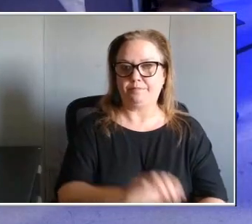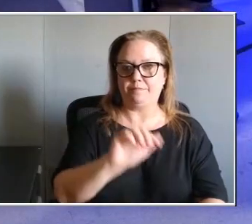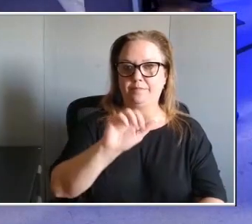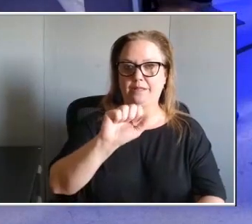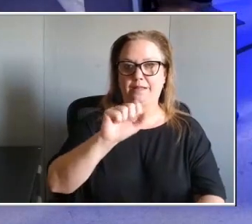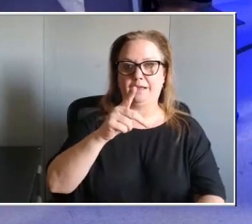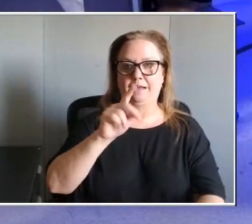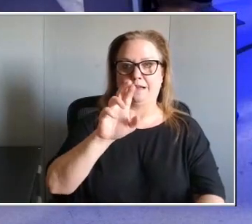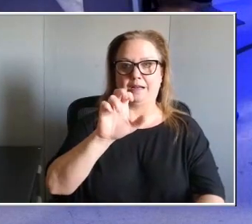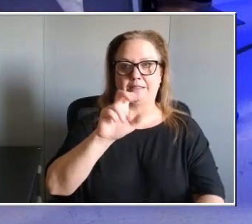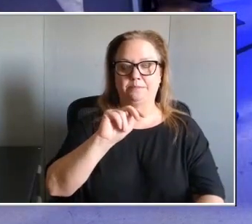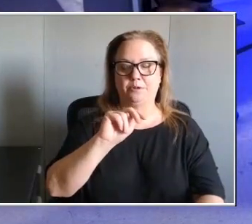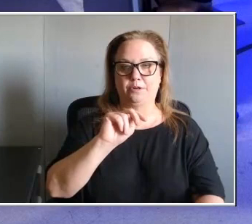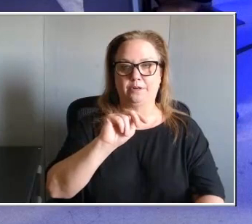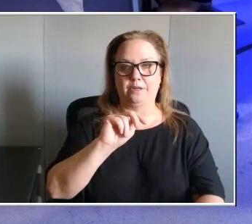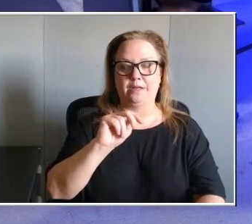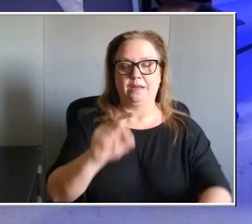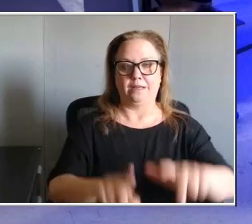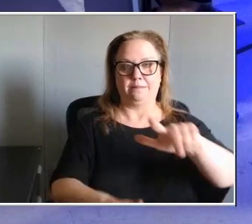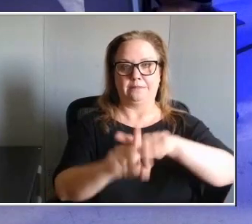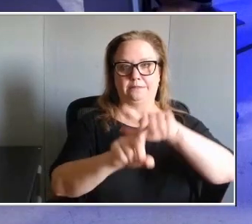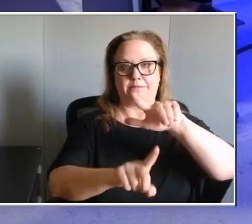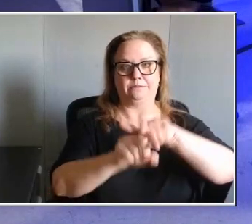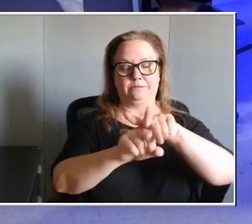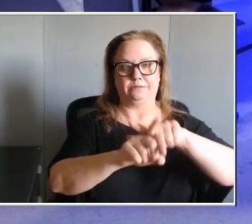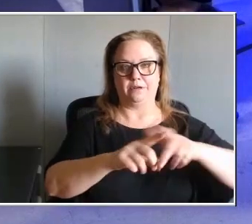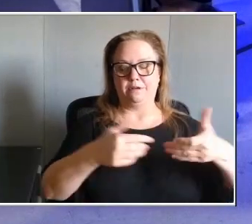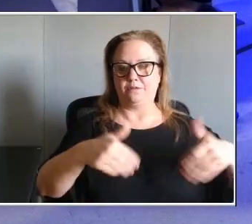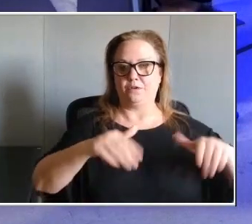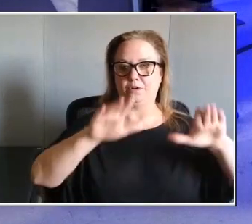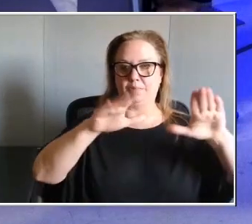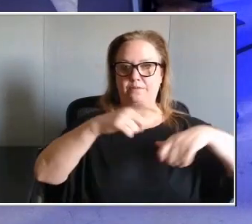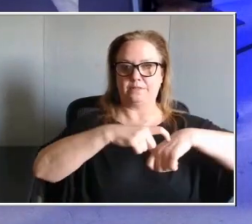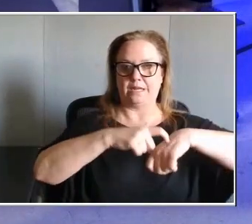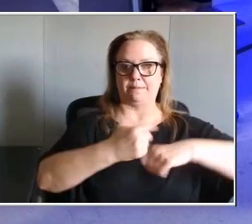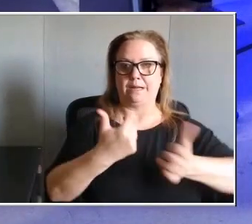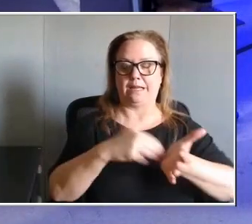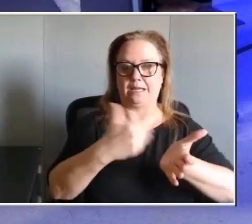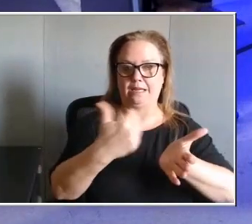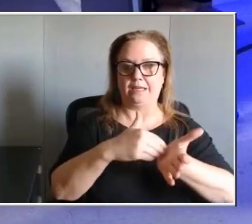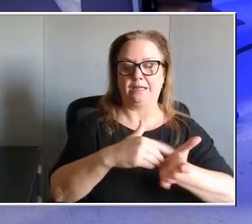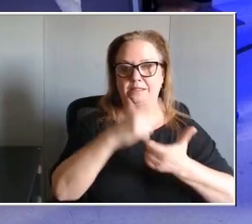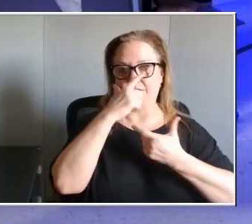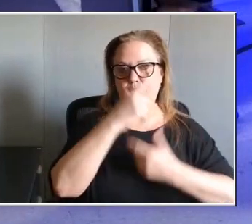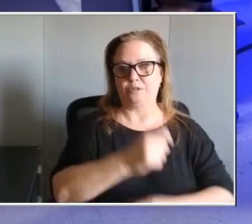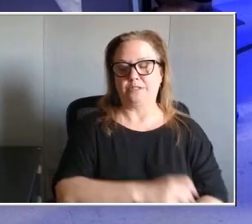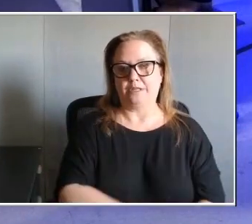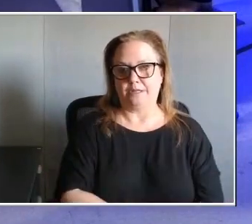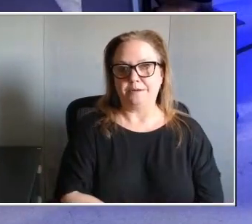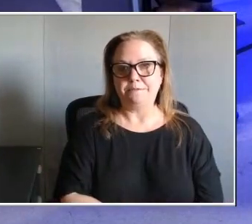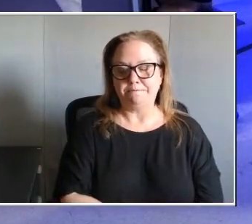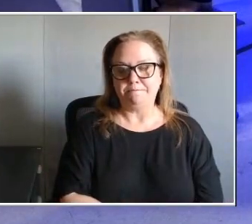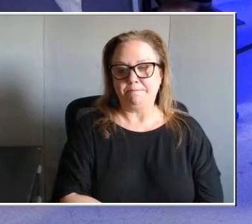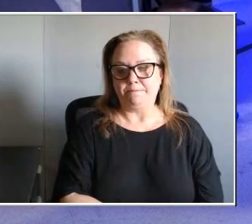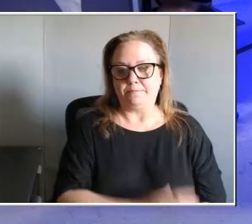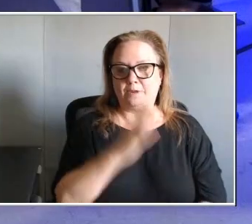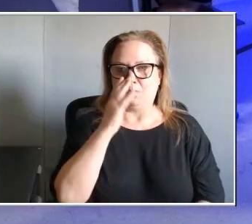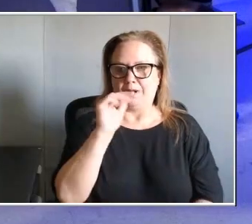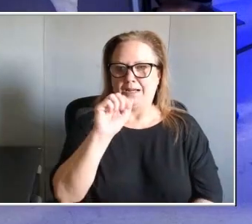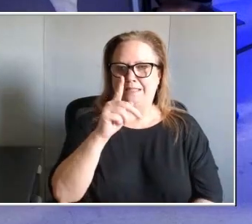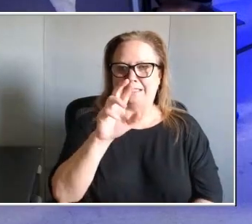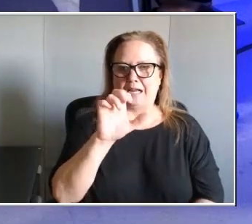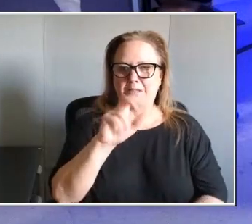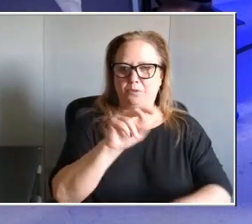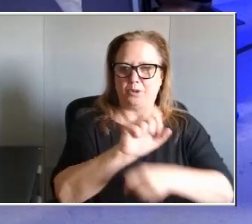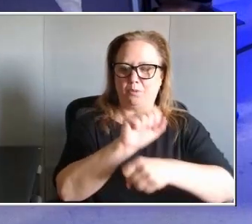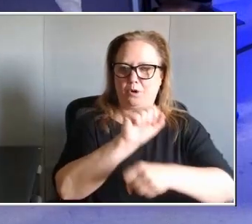that drug that keeps coming back for one indication or another, time and again. It's interesting. And so why does aspirin work for